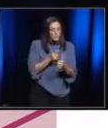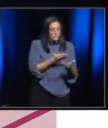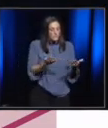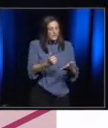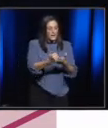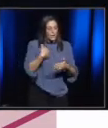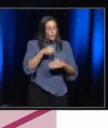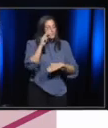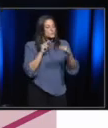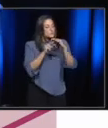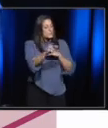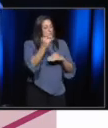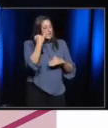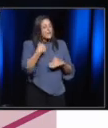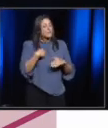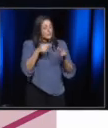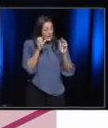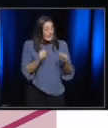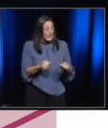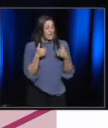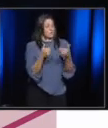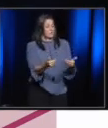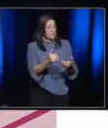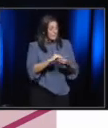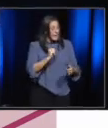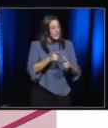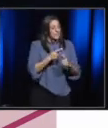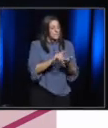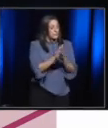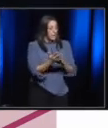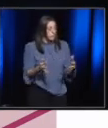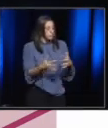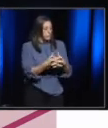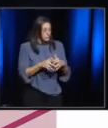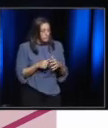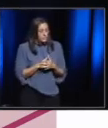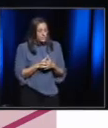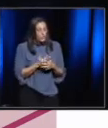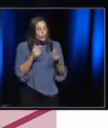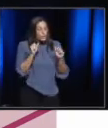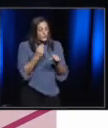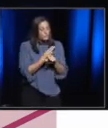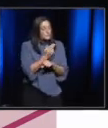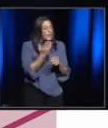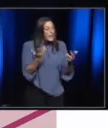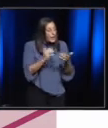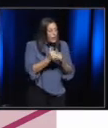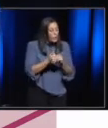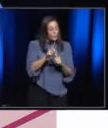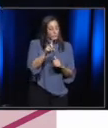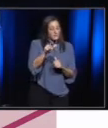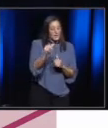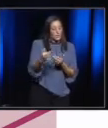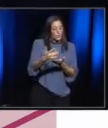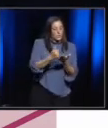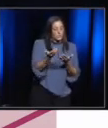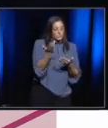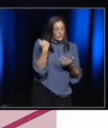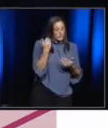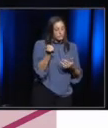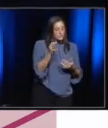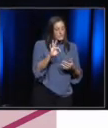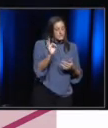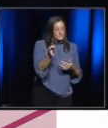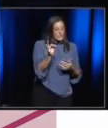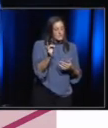reproductive success in any mammal, so we were very excited about this. And we were able to do this by using data collected in the 1990s by